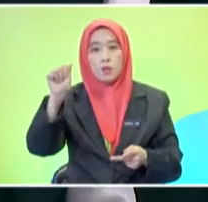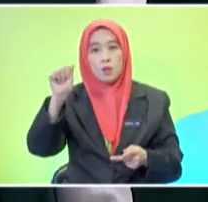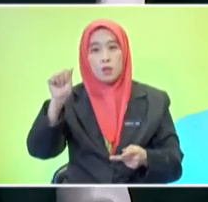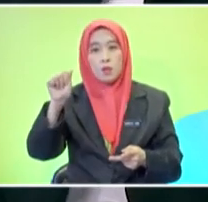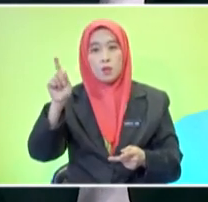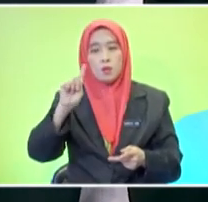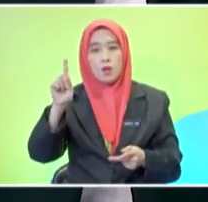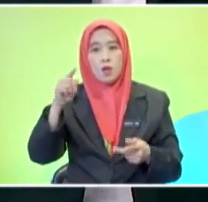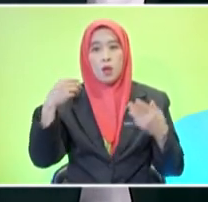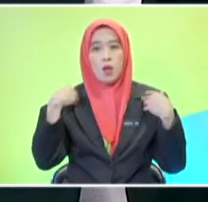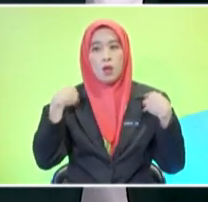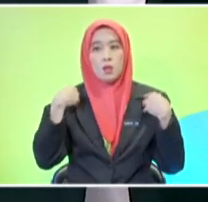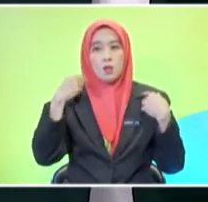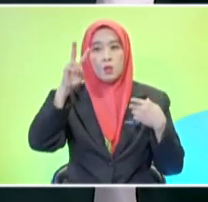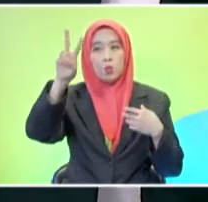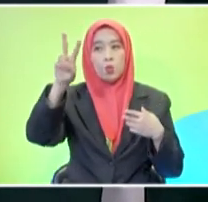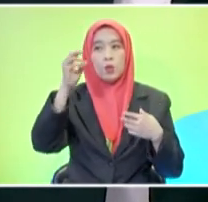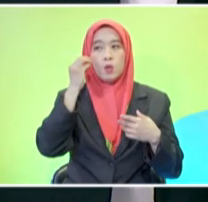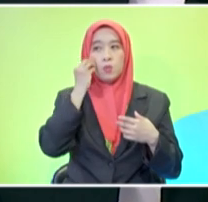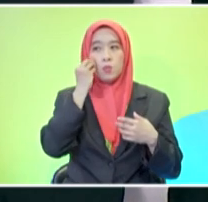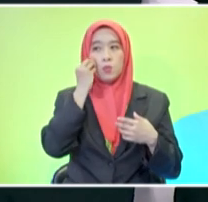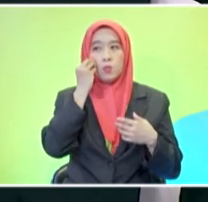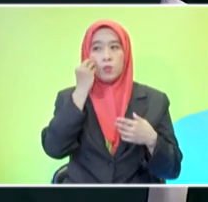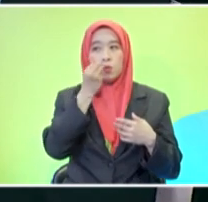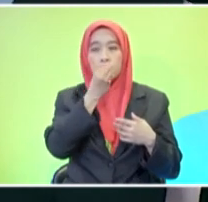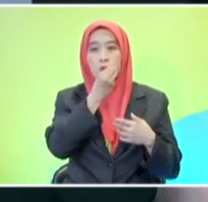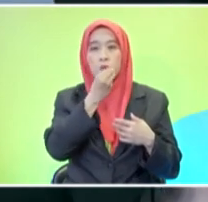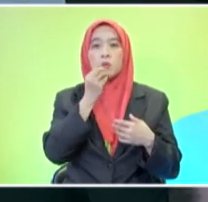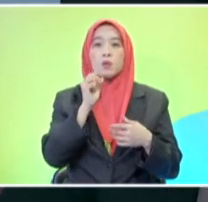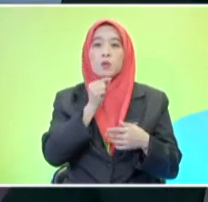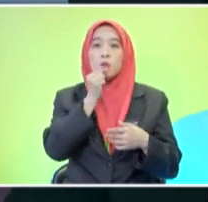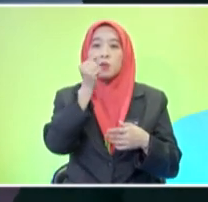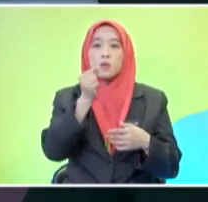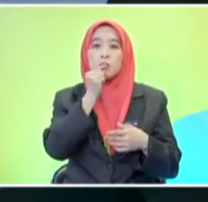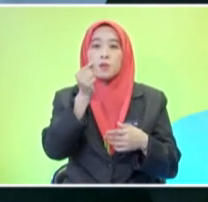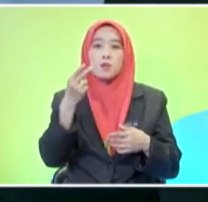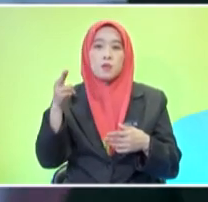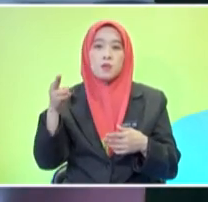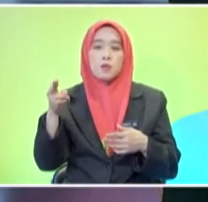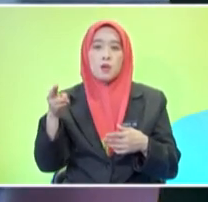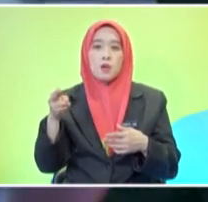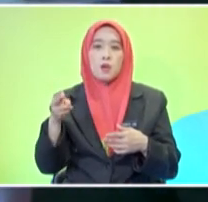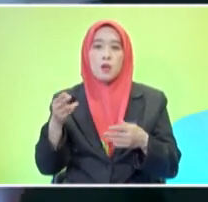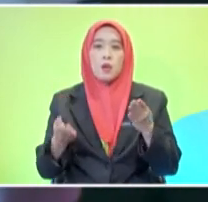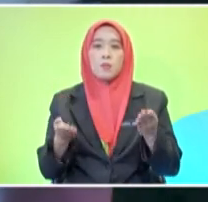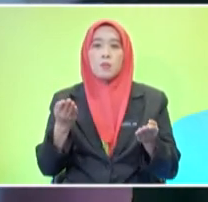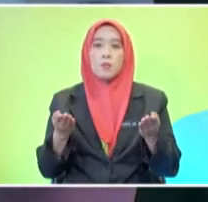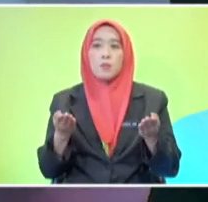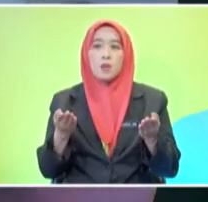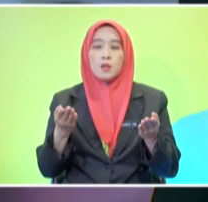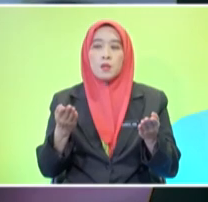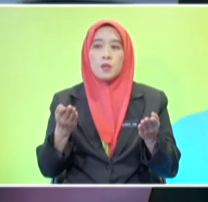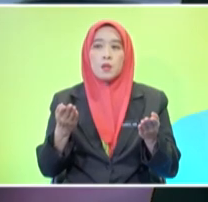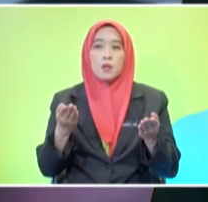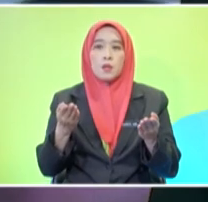only 2 flowers, 2 green bean seedlings, and compared to the roots from pot B,